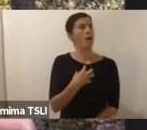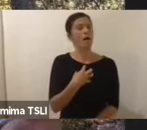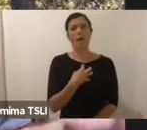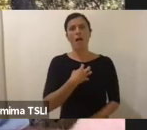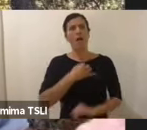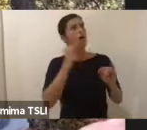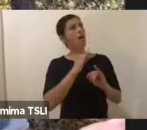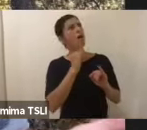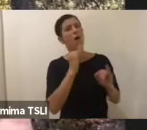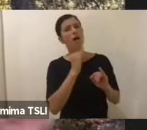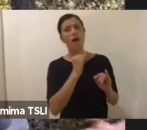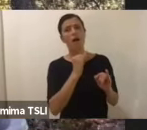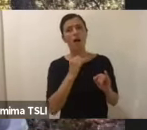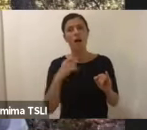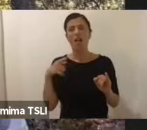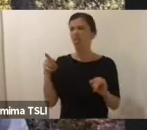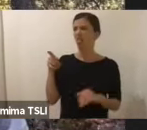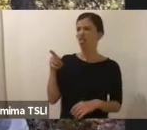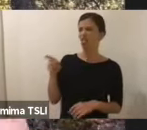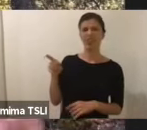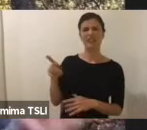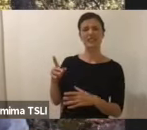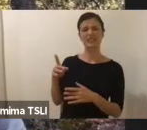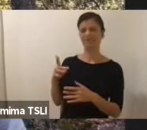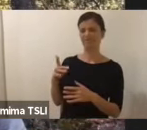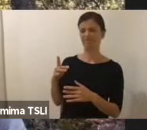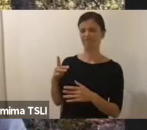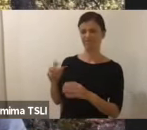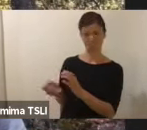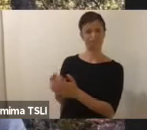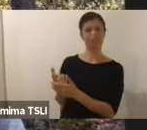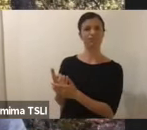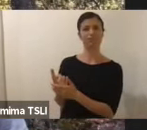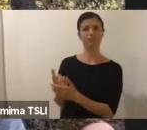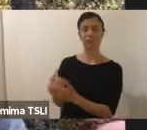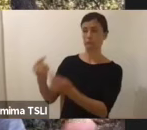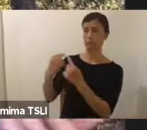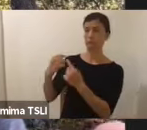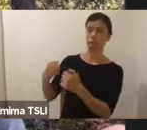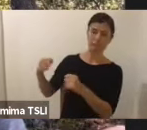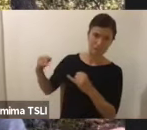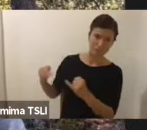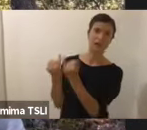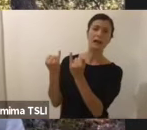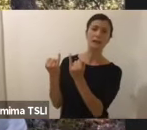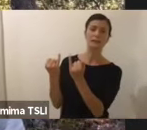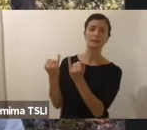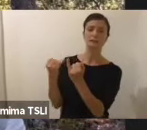a sense teenage interaction i had been beaten up before i had been taken i had been picked on before in the rural areas by white people